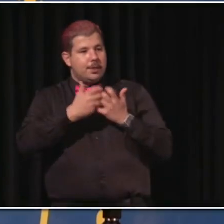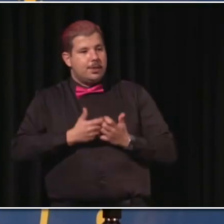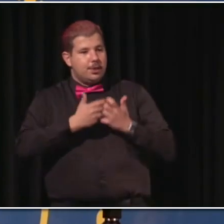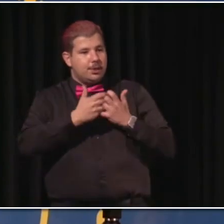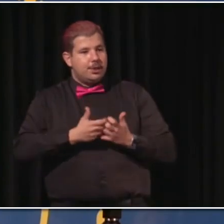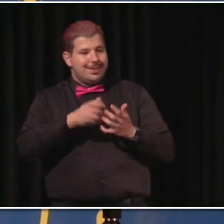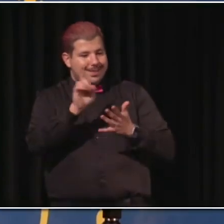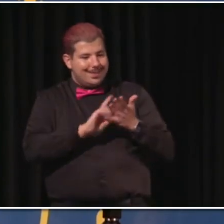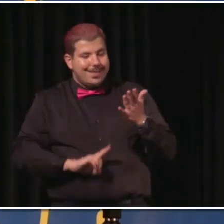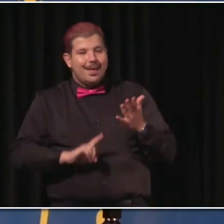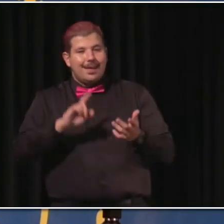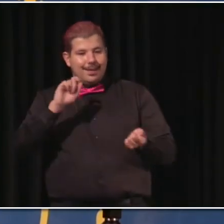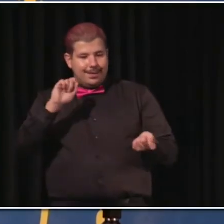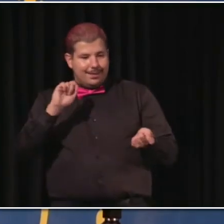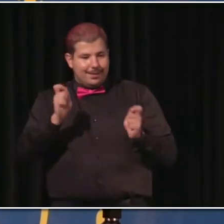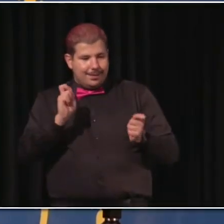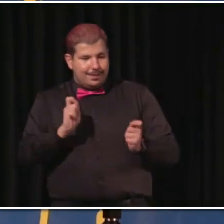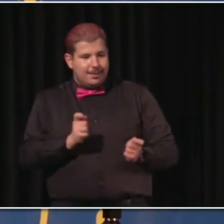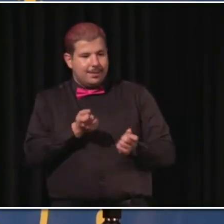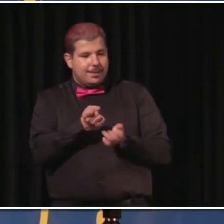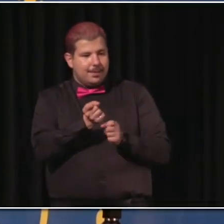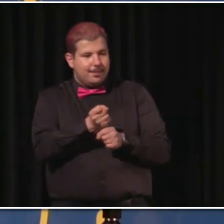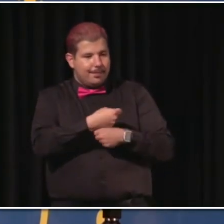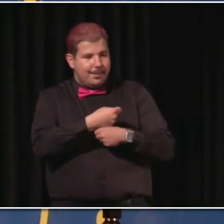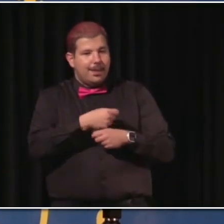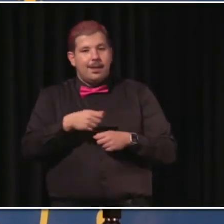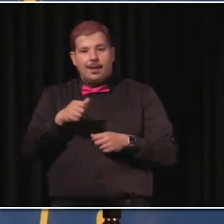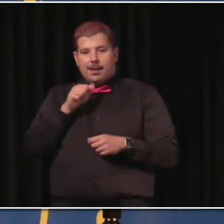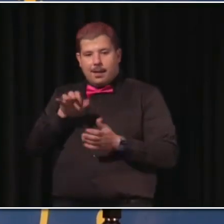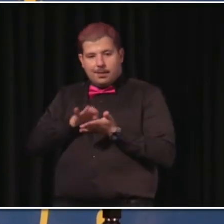churn out untraceable ghost guns.